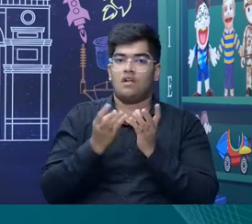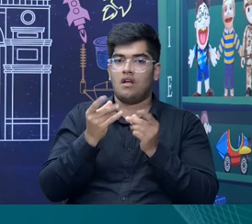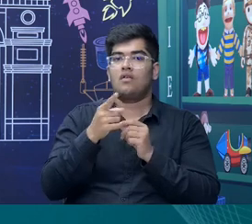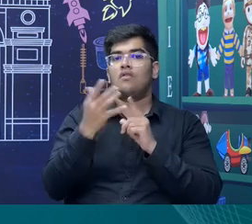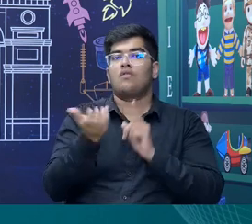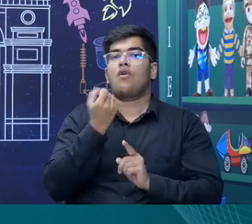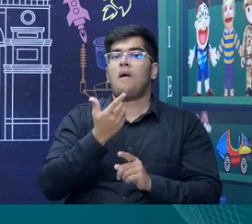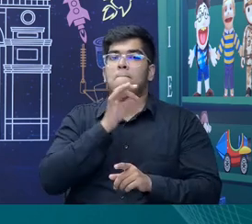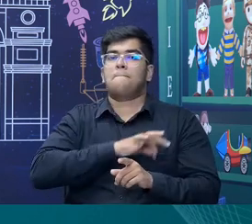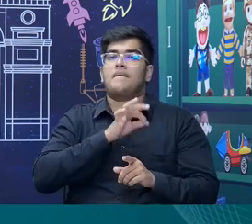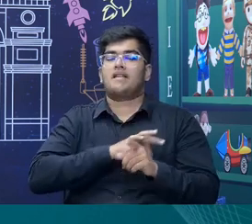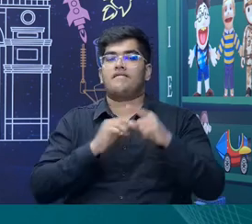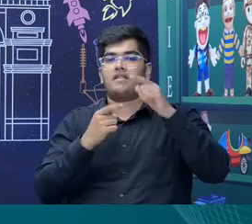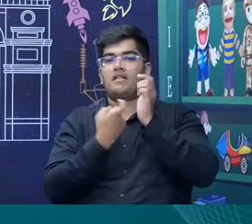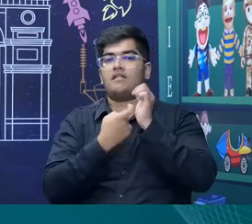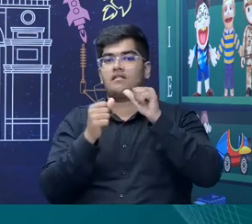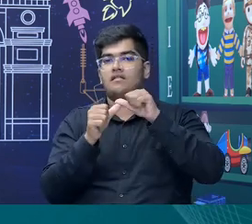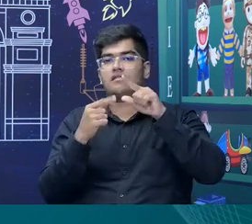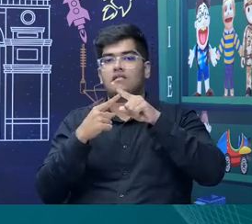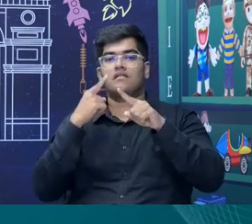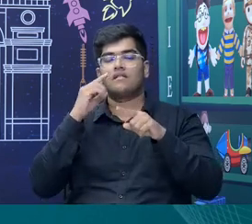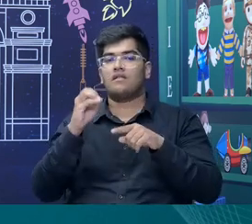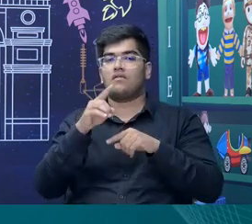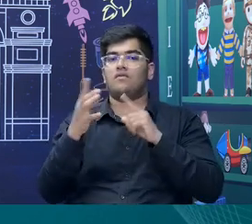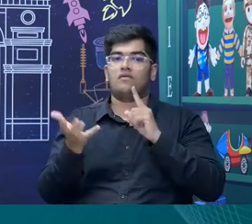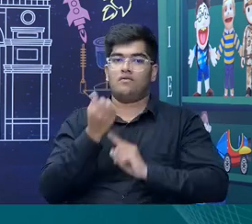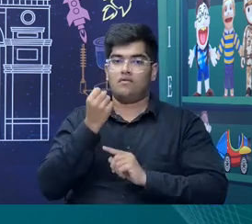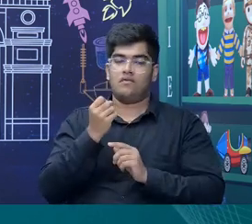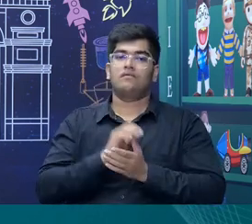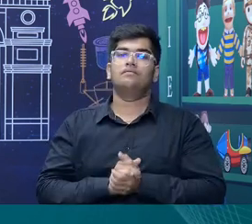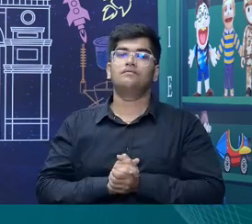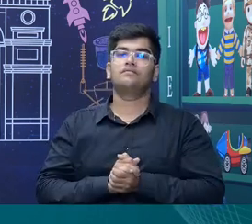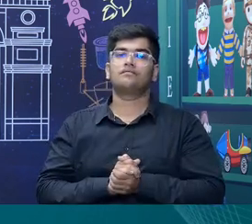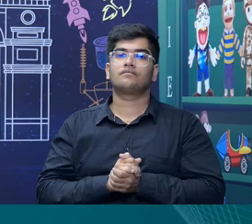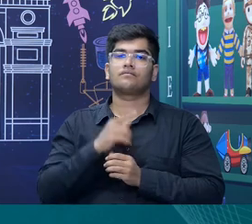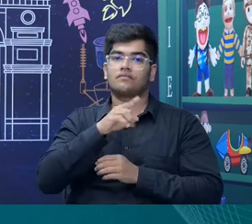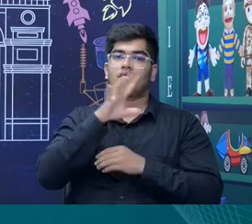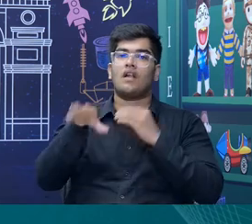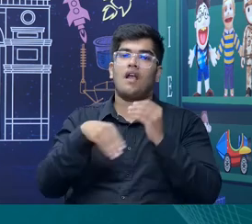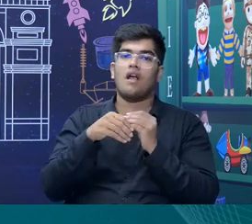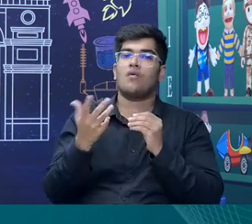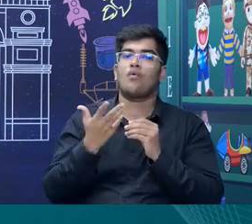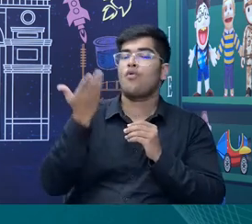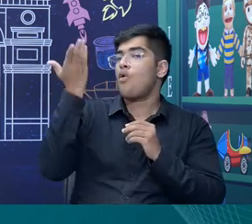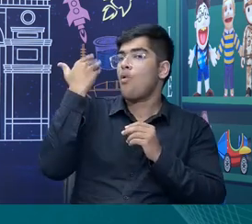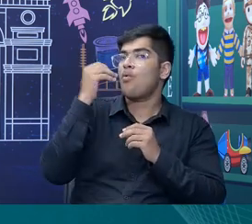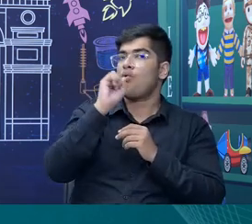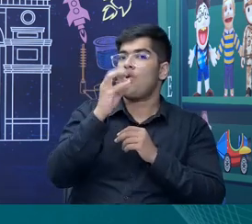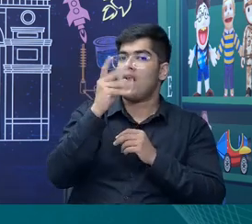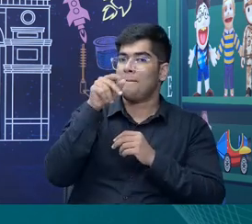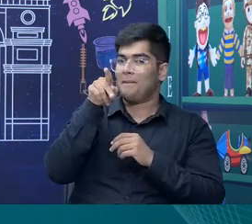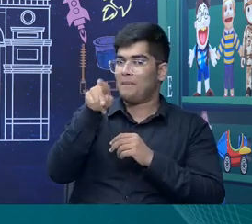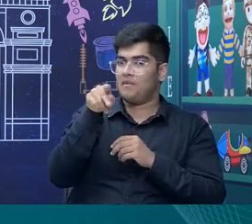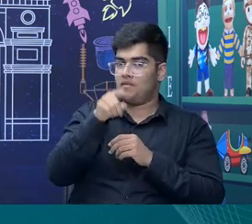ratio of Arun and this will be added to his old ratio now we'll just